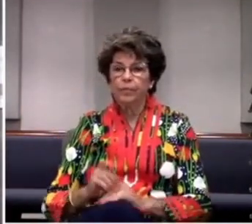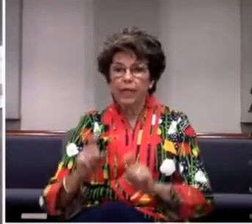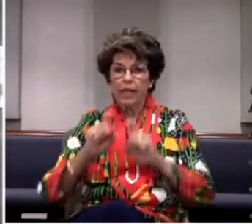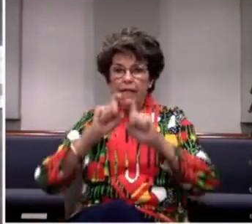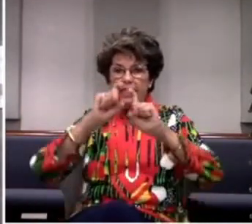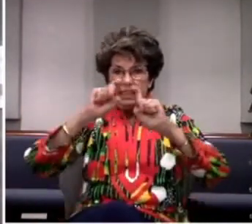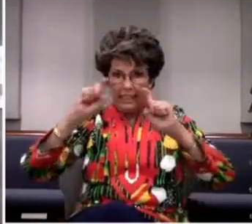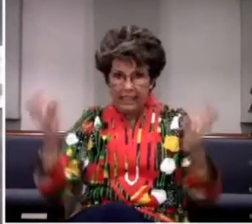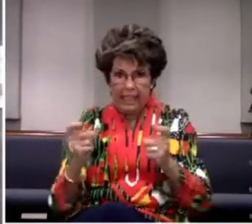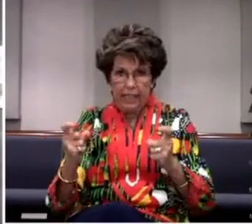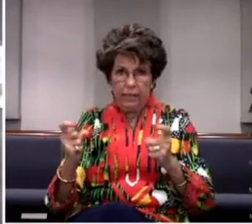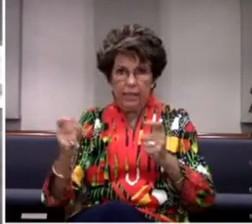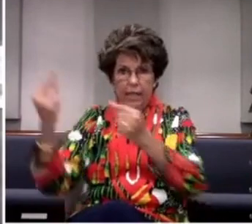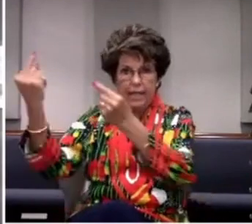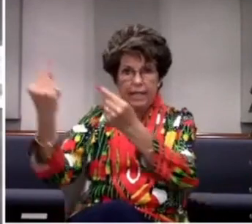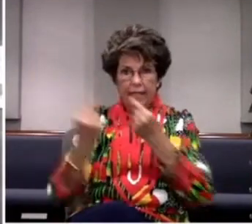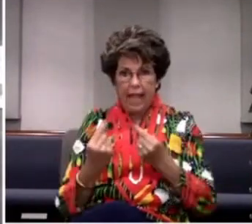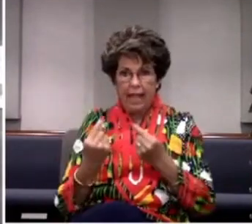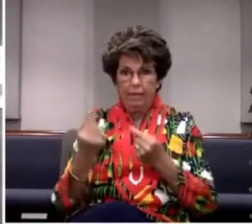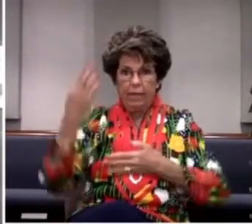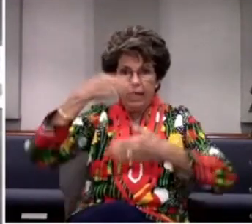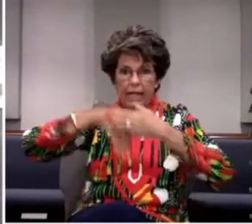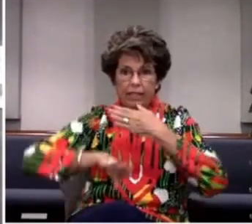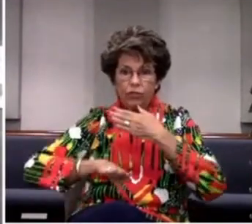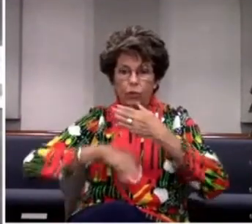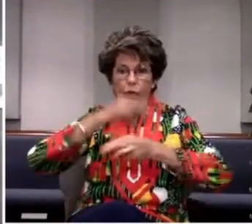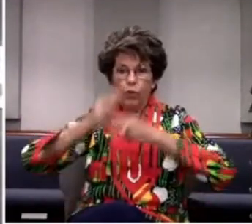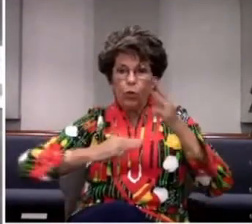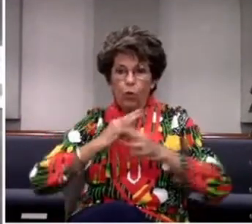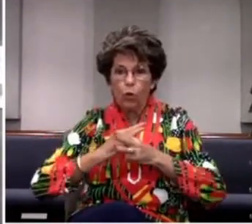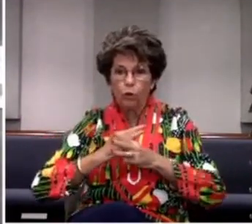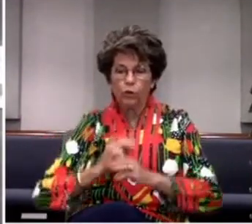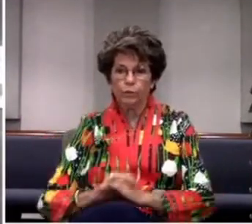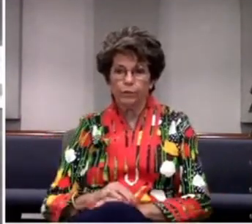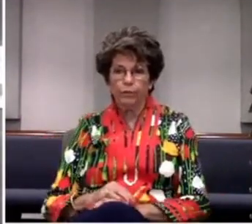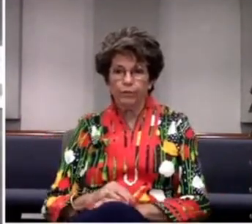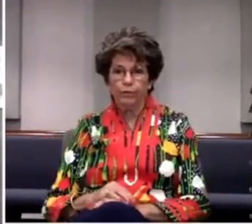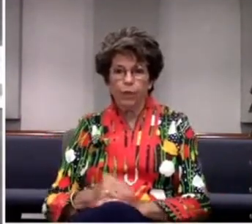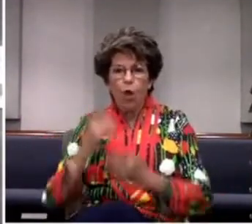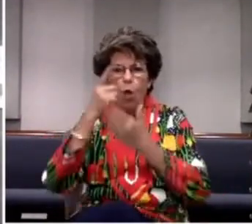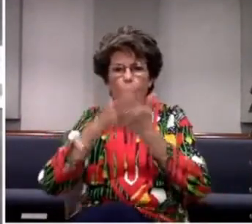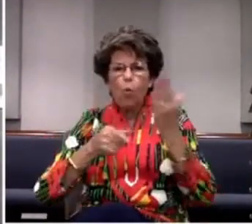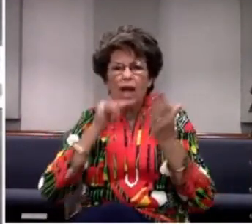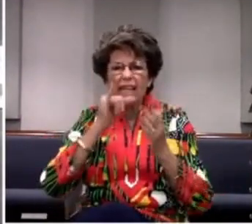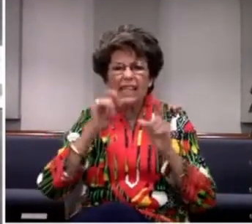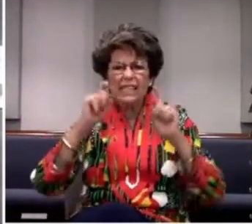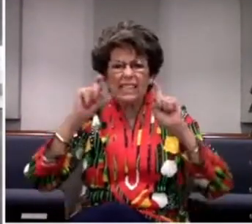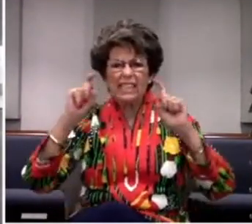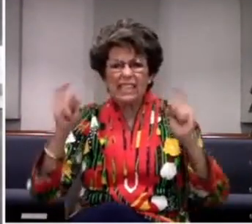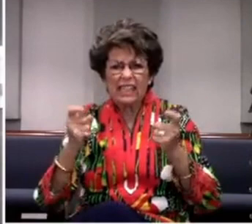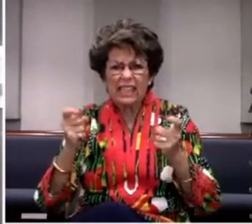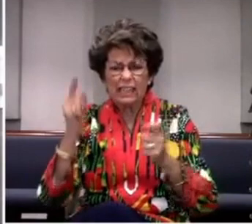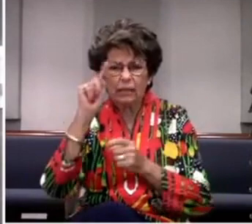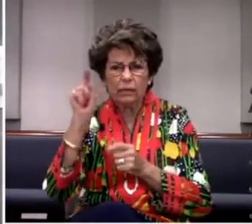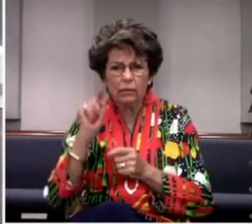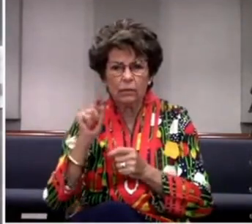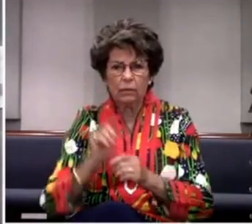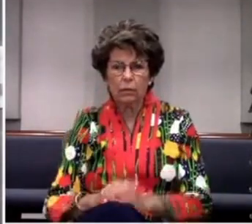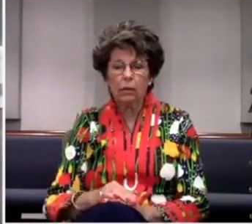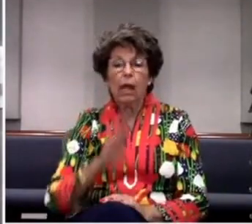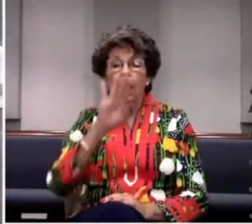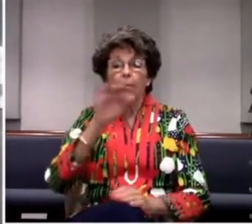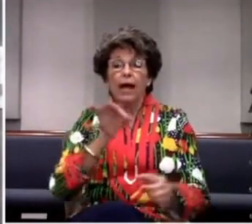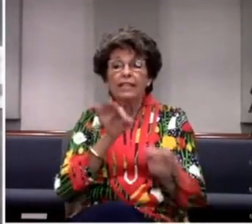world. What is sin? Sin is not them just eating a fruit. Sin, by definition, is